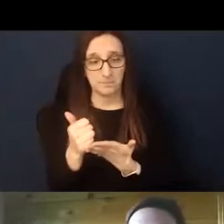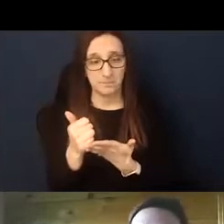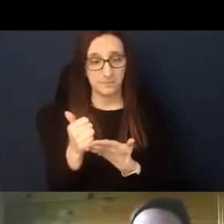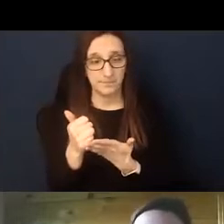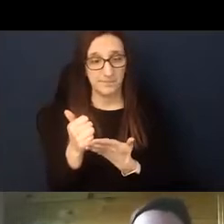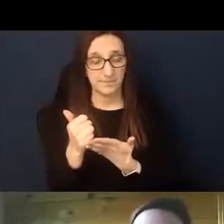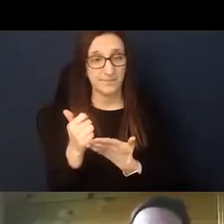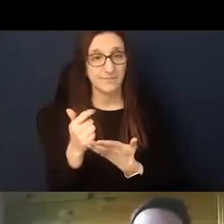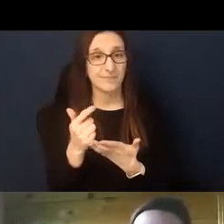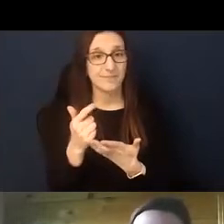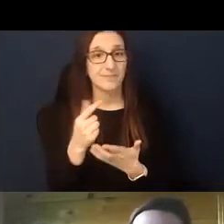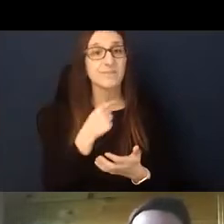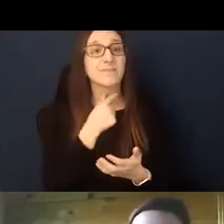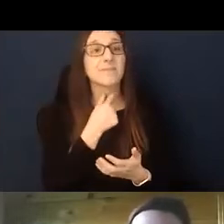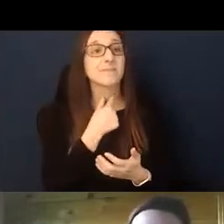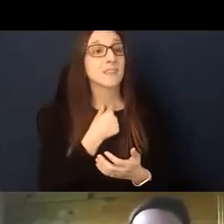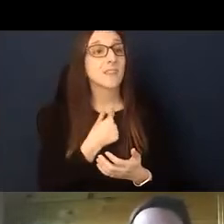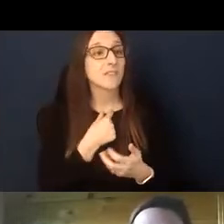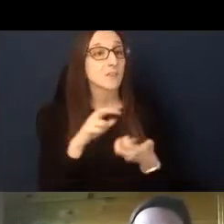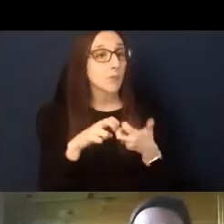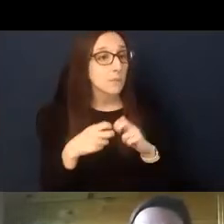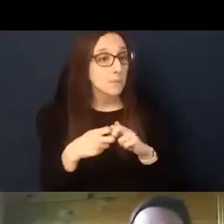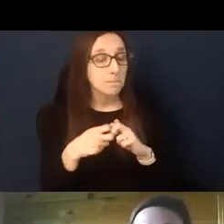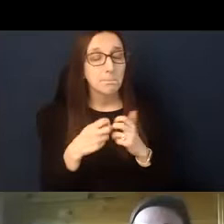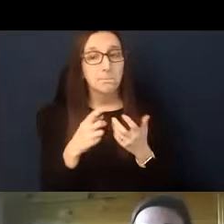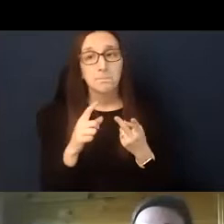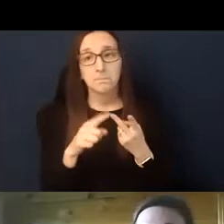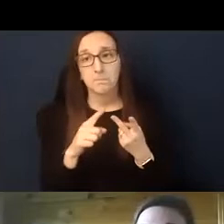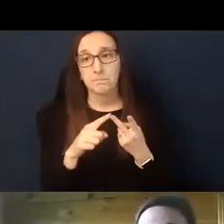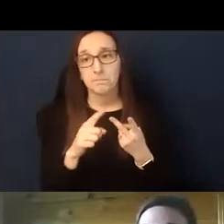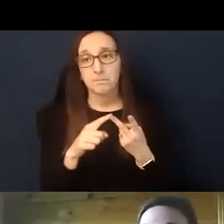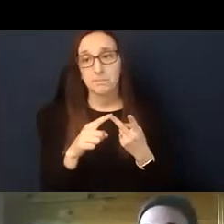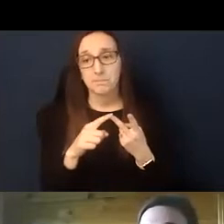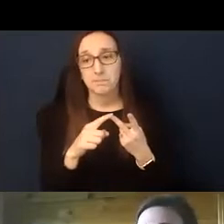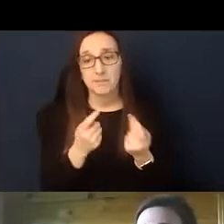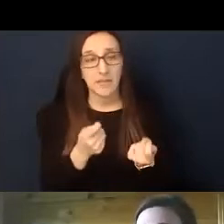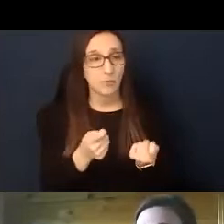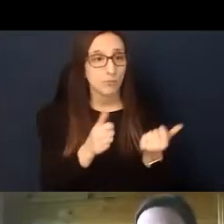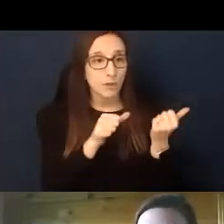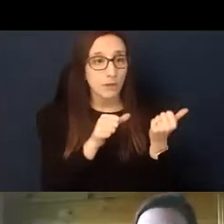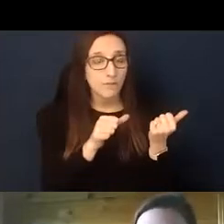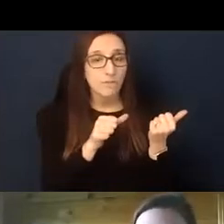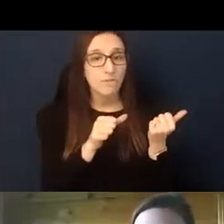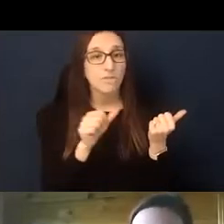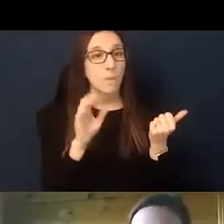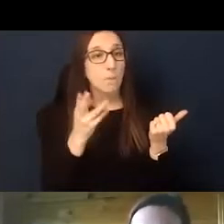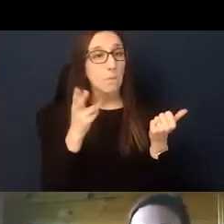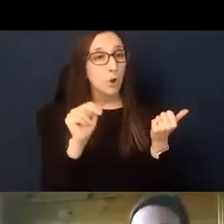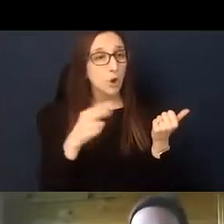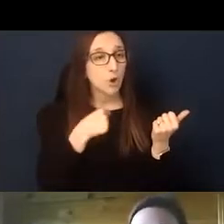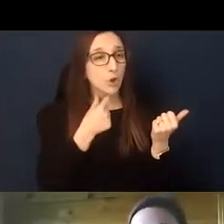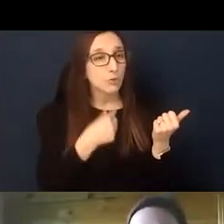like esophagus issues, help get rid of the burning that was occurring.